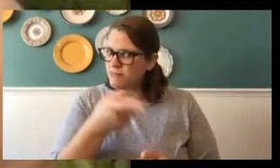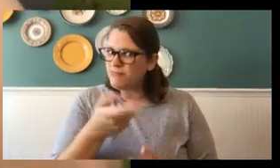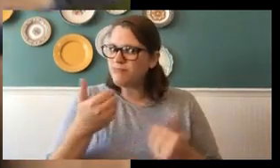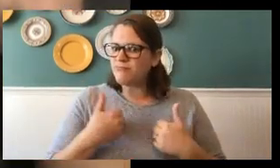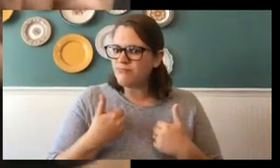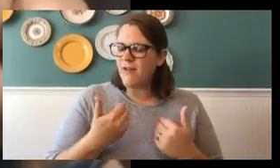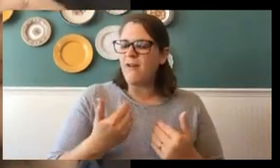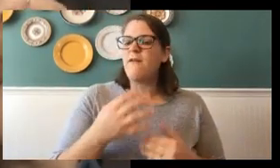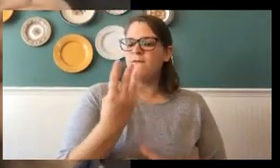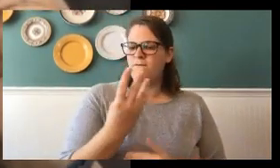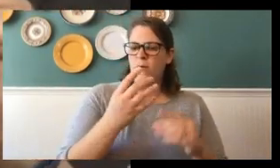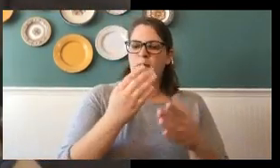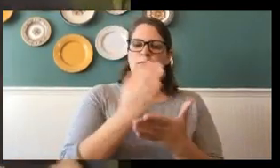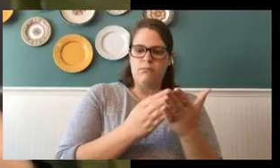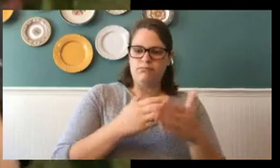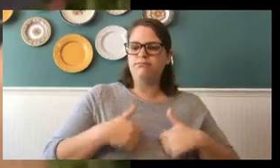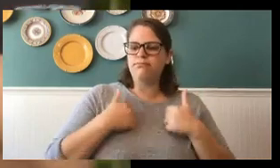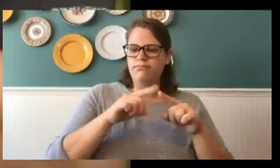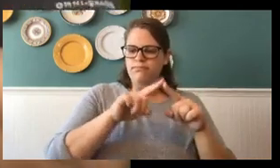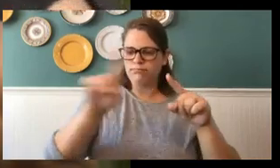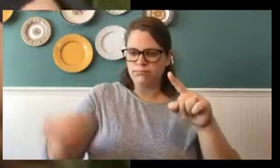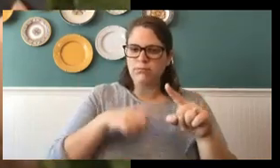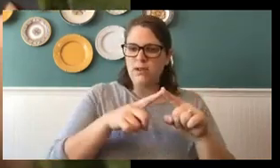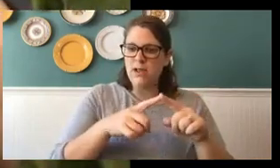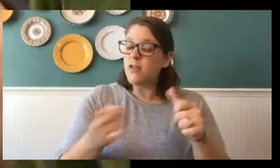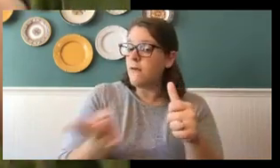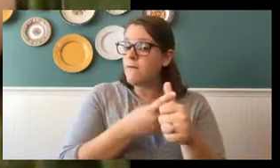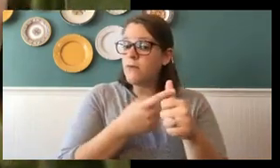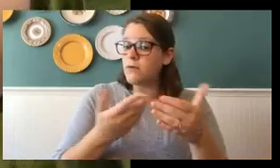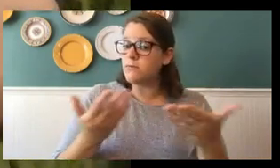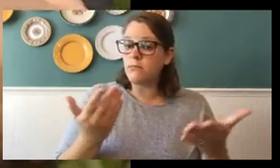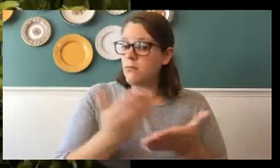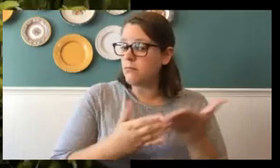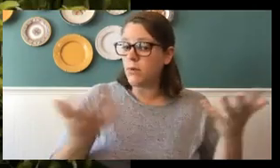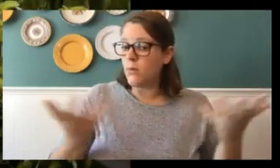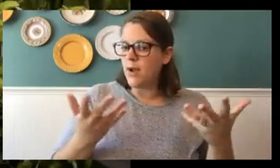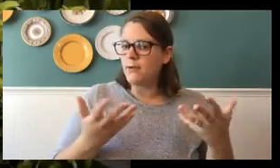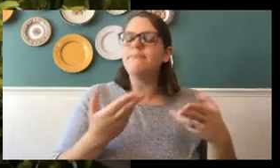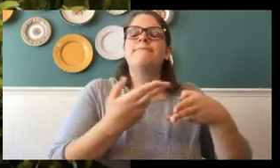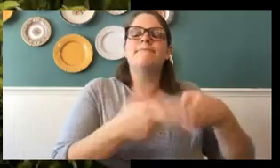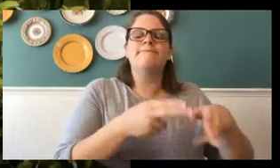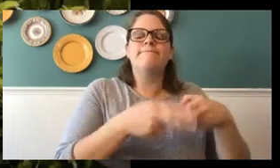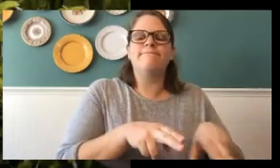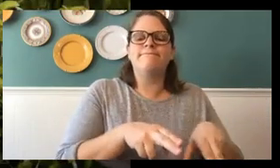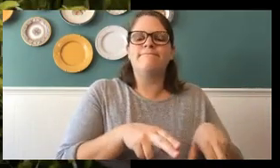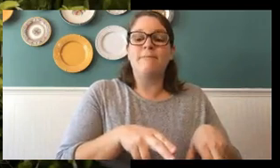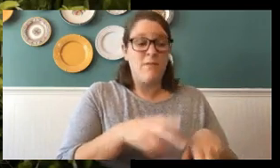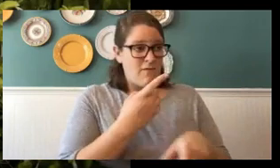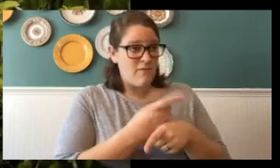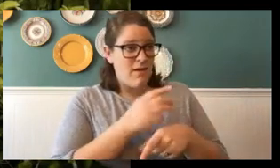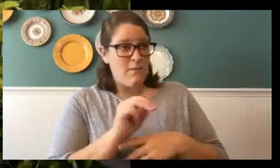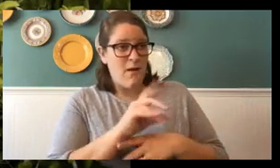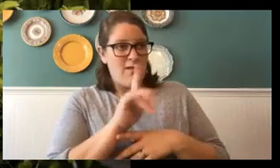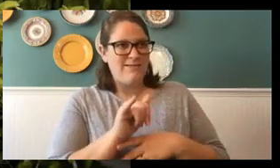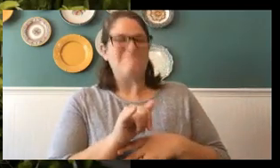very first stage in the life cycle of a butterfly is its egg. Isn't that right, Molly? Absolutely. And